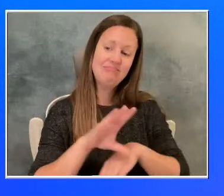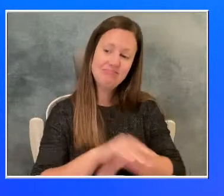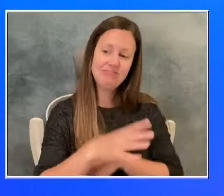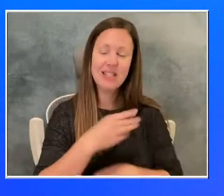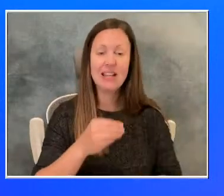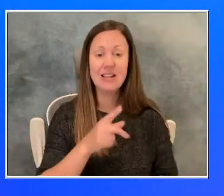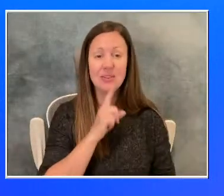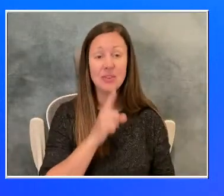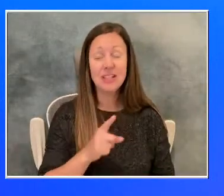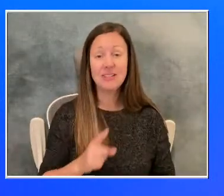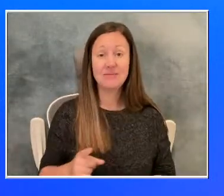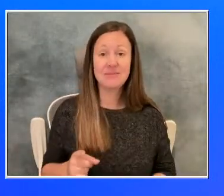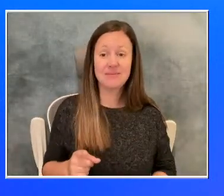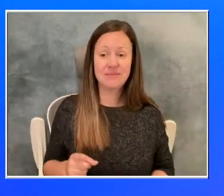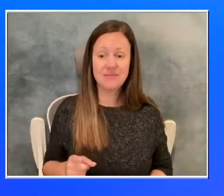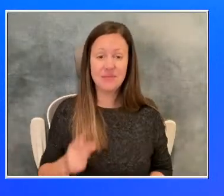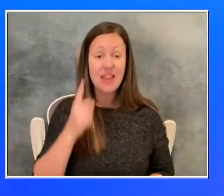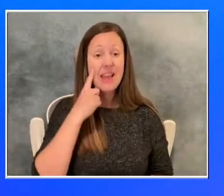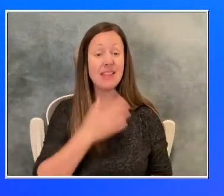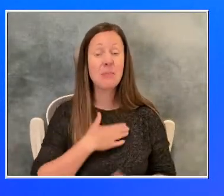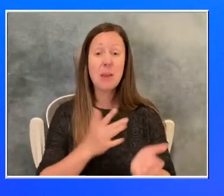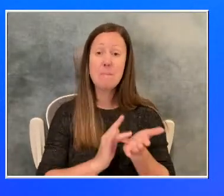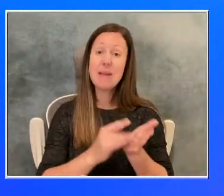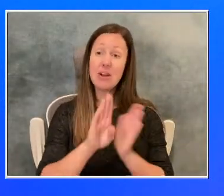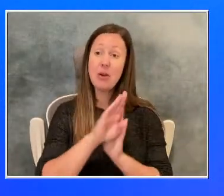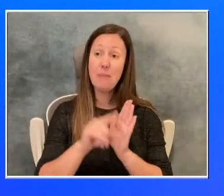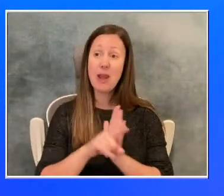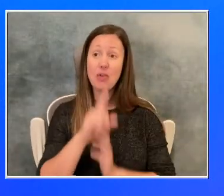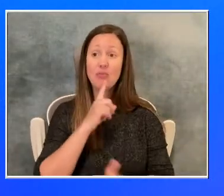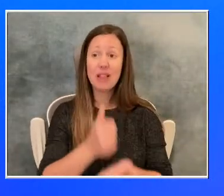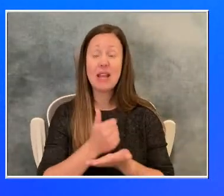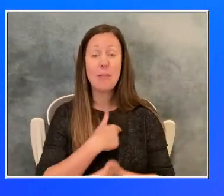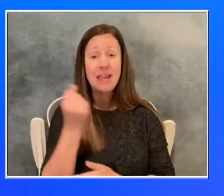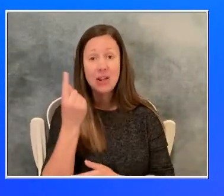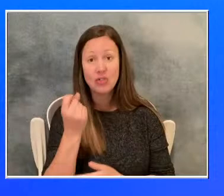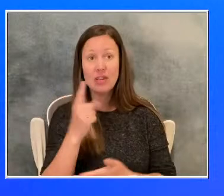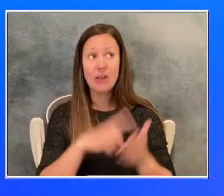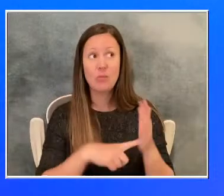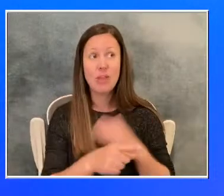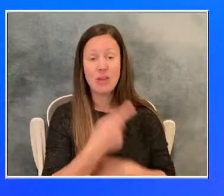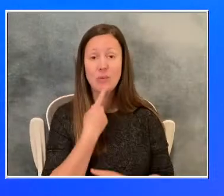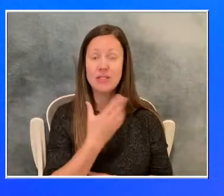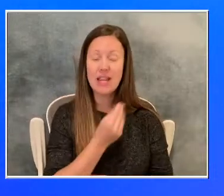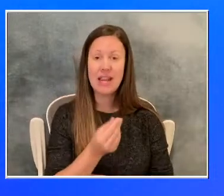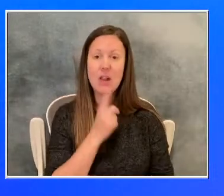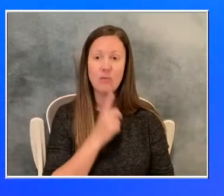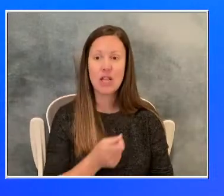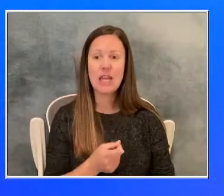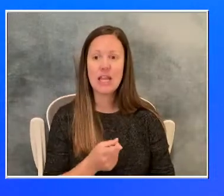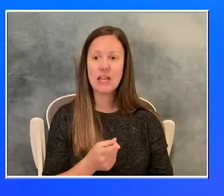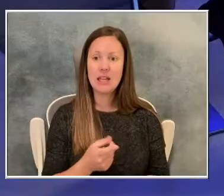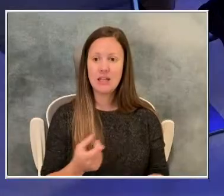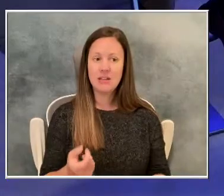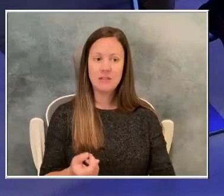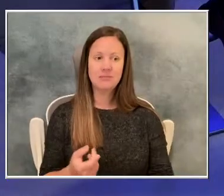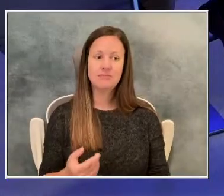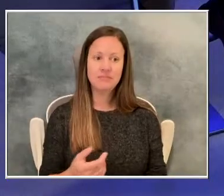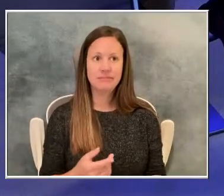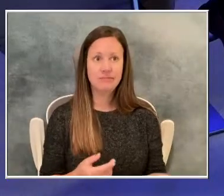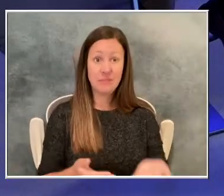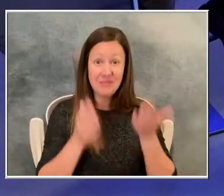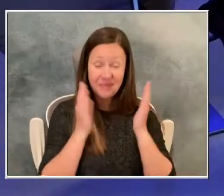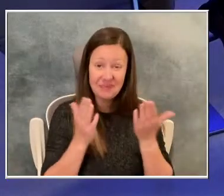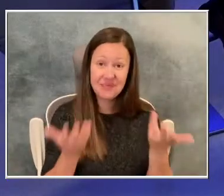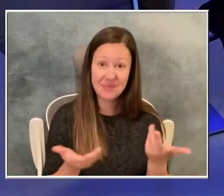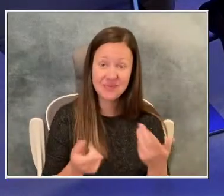I think my medical background made me understand what the doctors were saying and take it very seriously. But you're on the flip side of things. Yes.